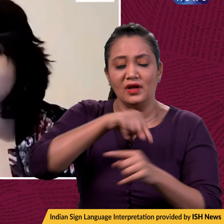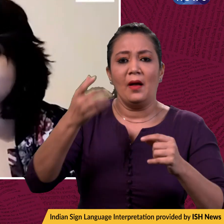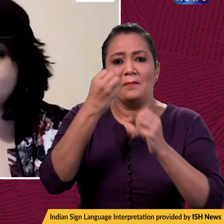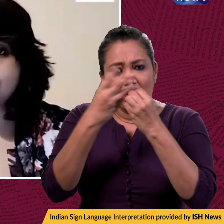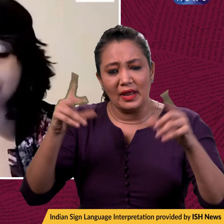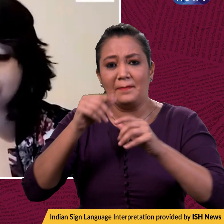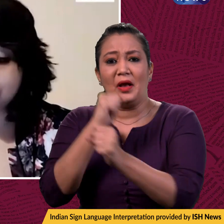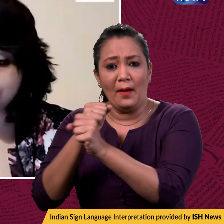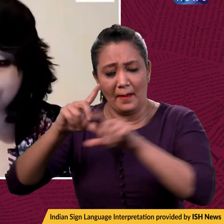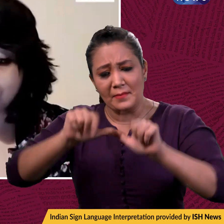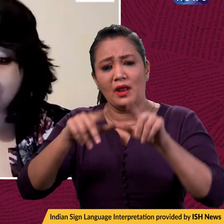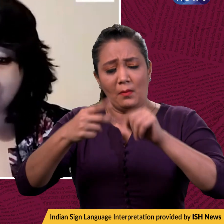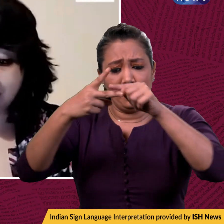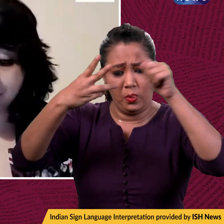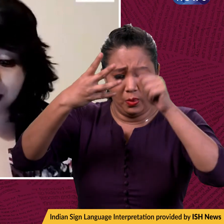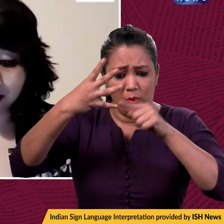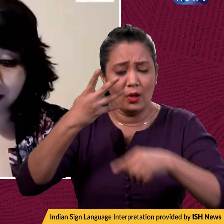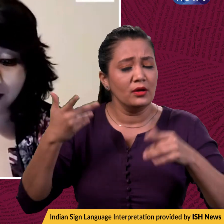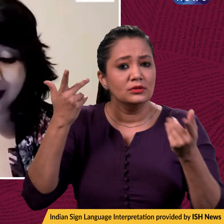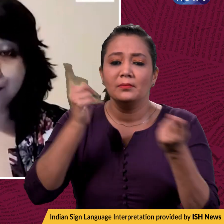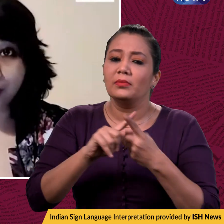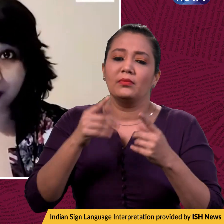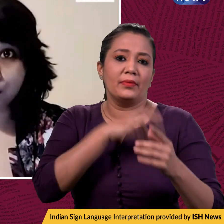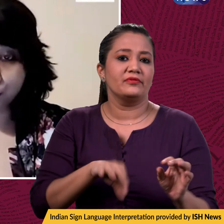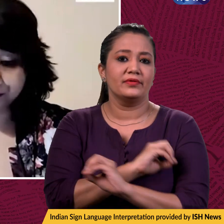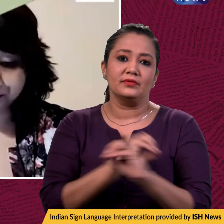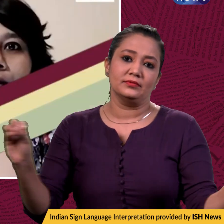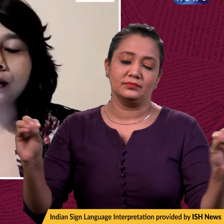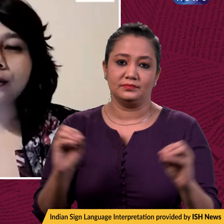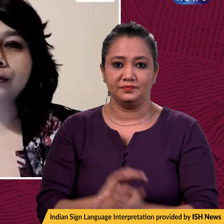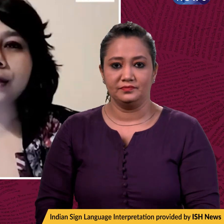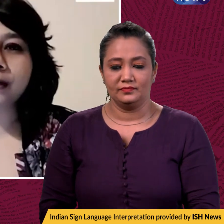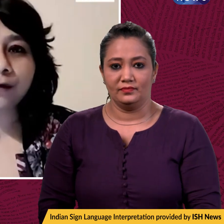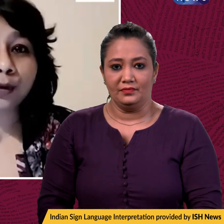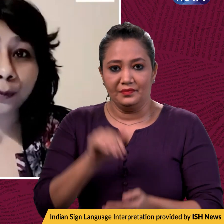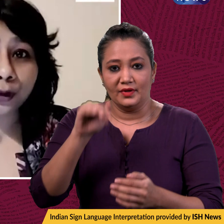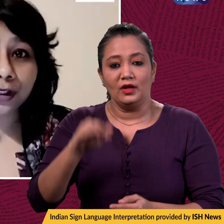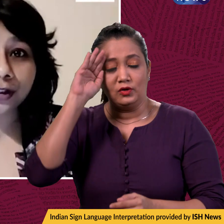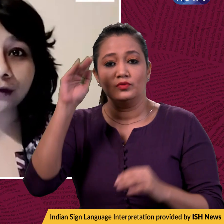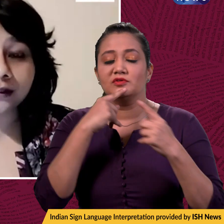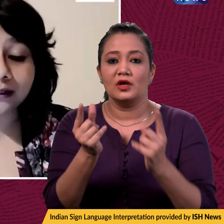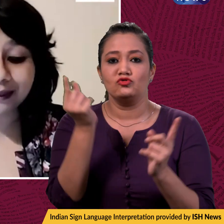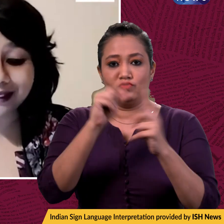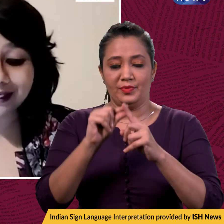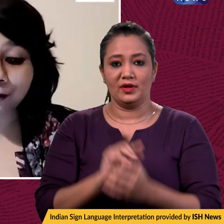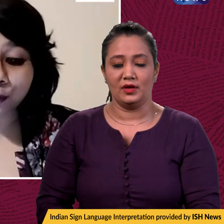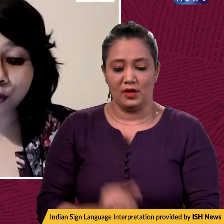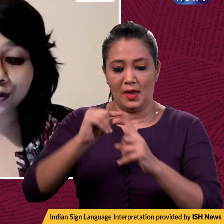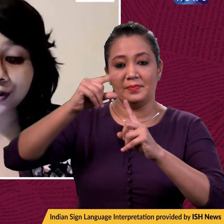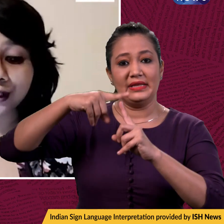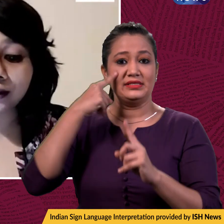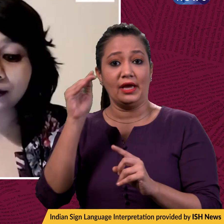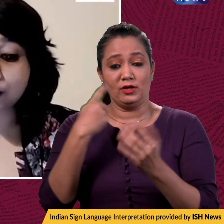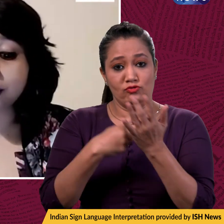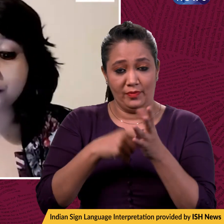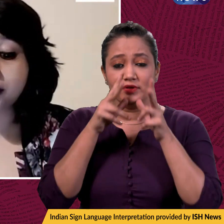several rounds of talks, but none of them have seen a breakthrough. On to news coming in from Uttar Pradesh. Now, this is a PTI report